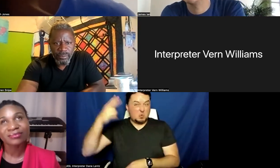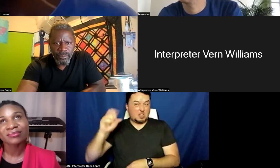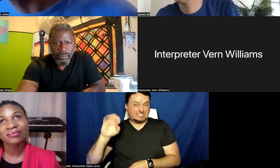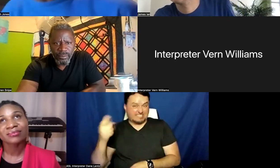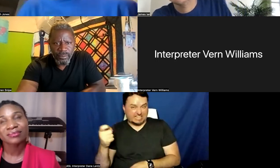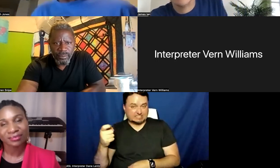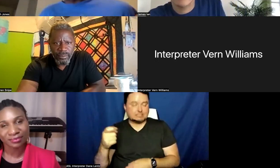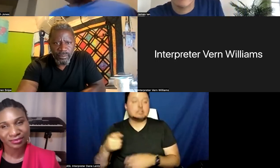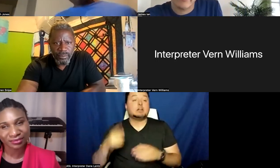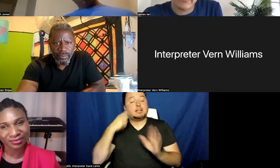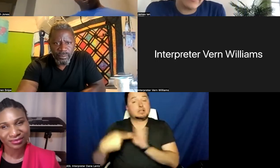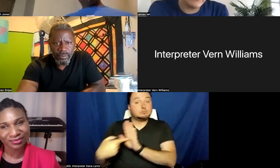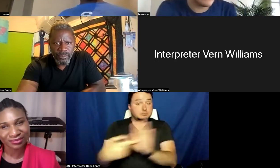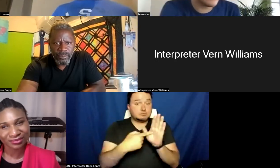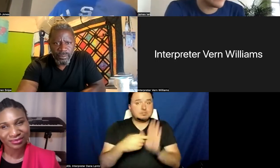positive way?